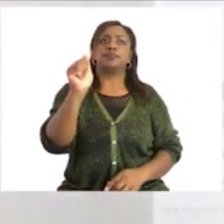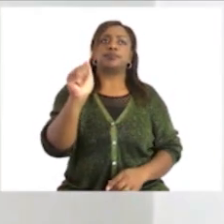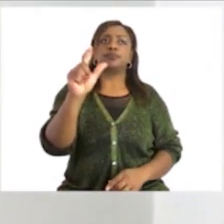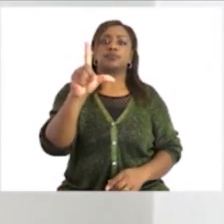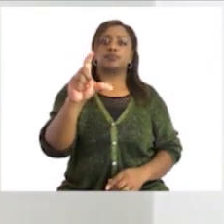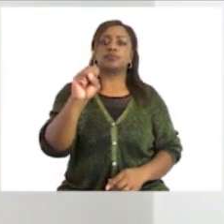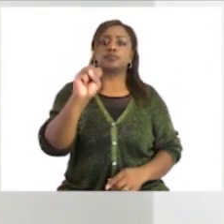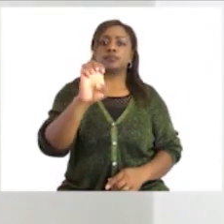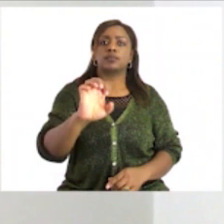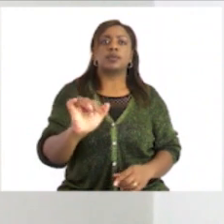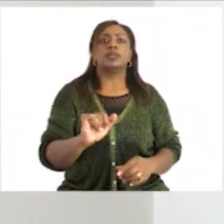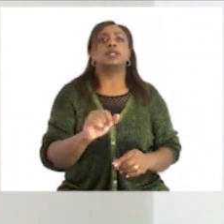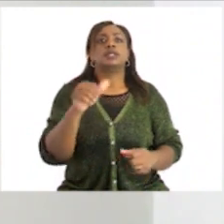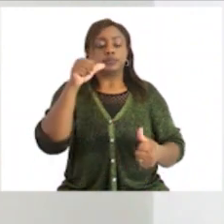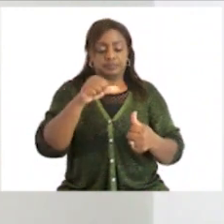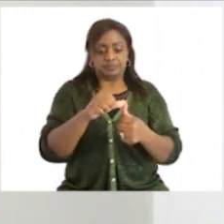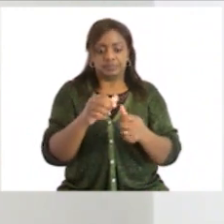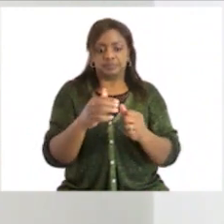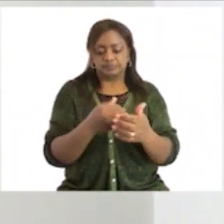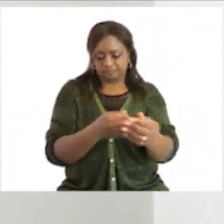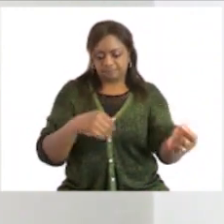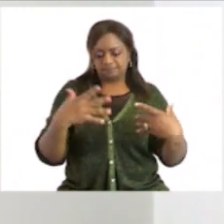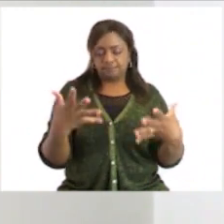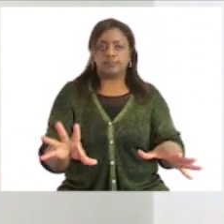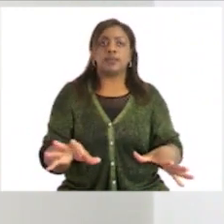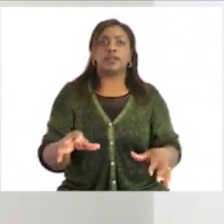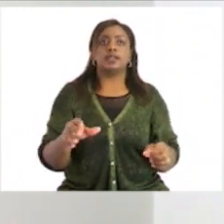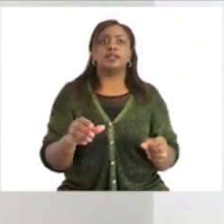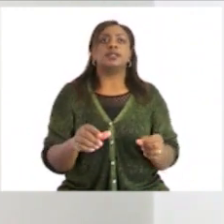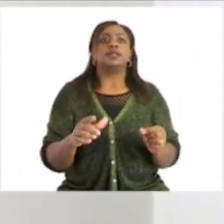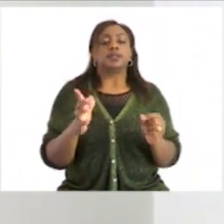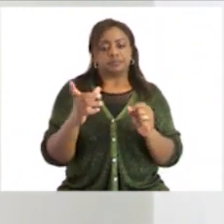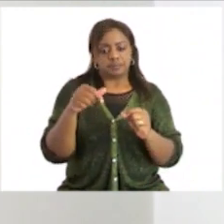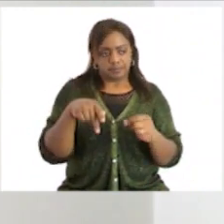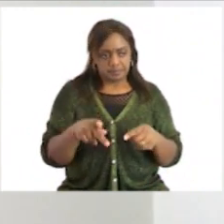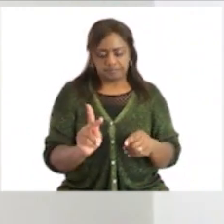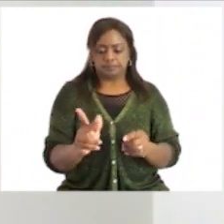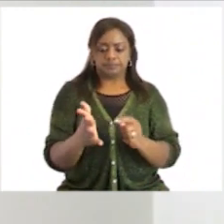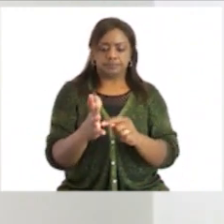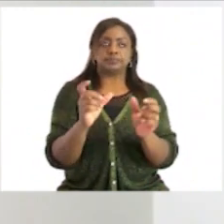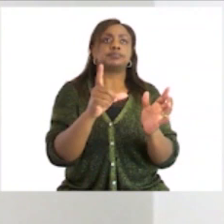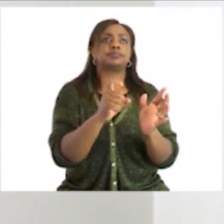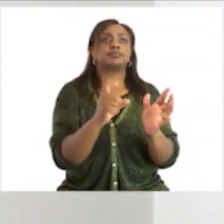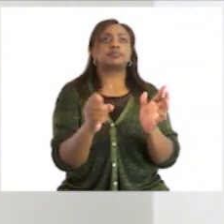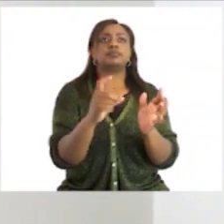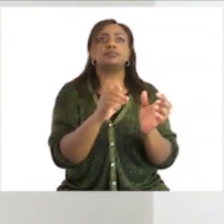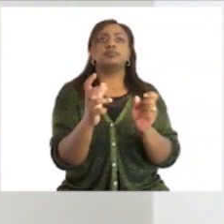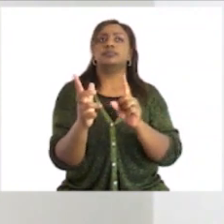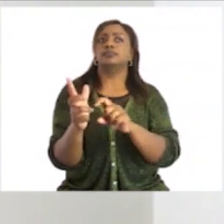So before we finish today, my friend and I, we are going to sanitize again. So you can stand up, please.